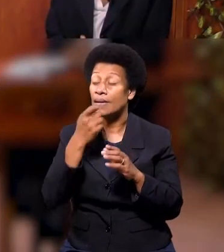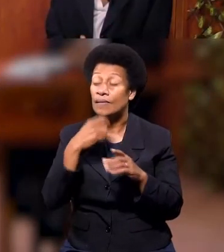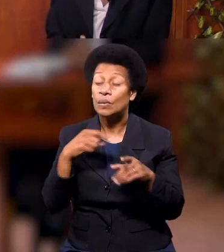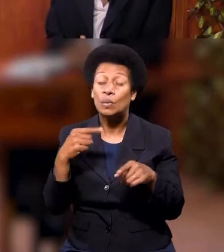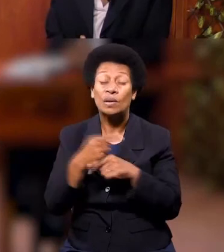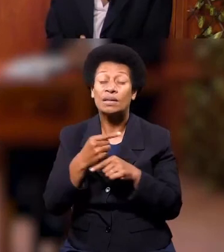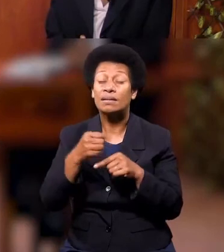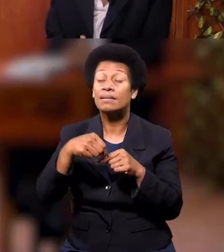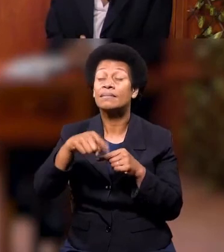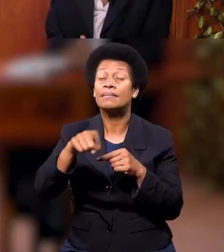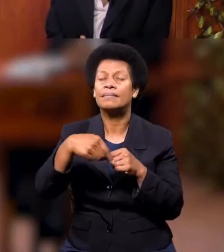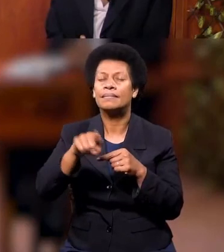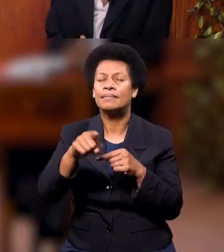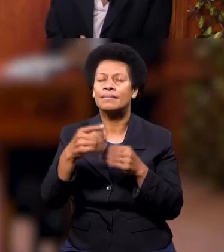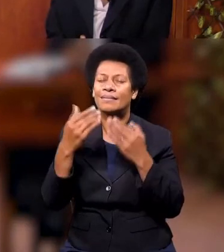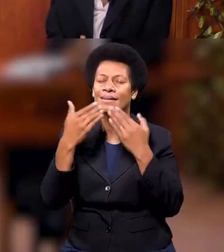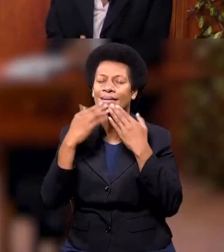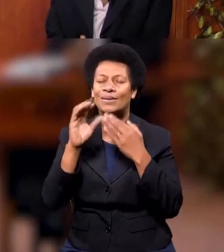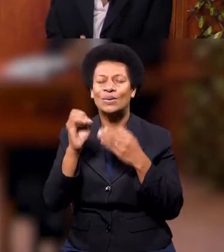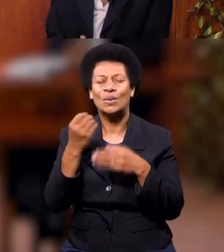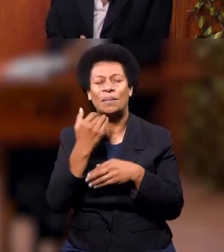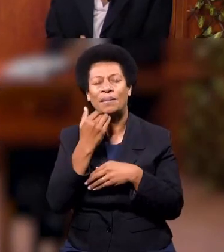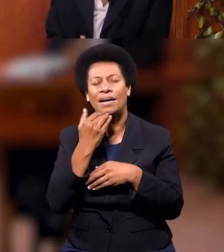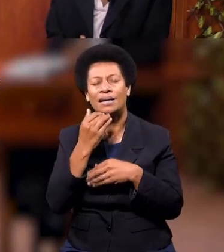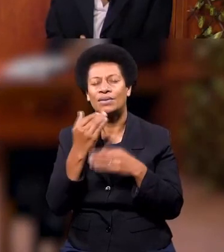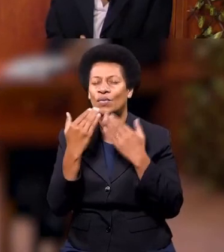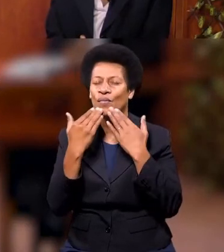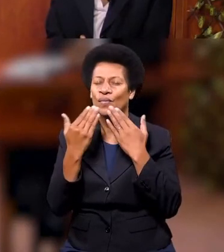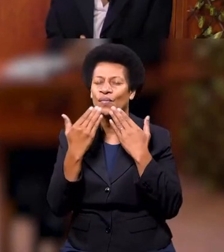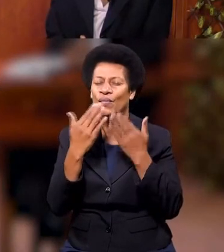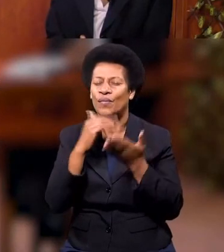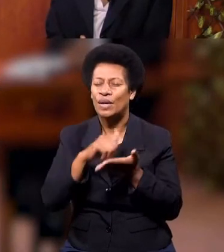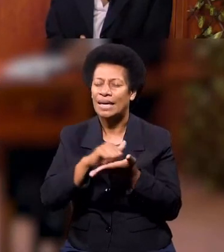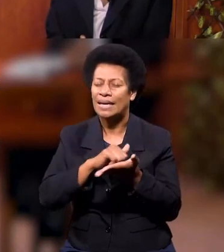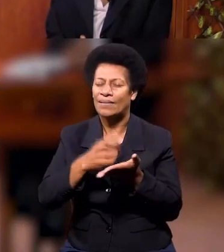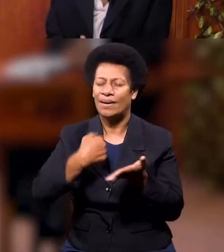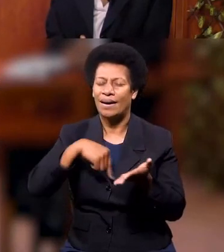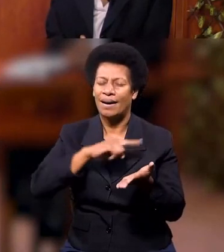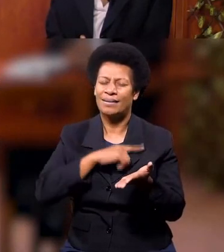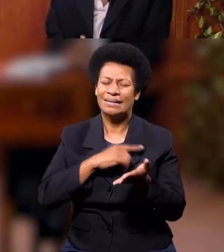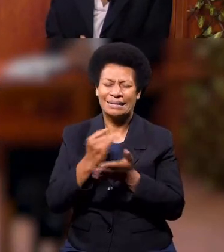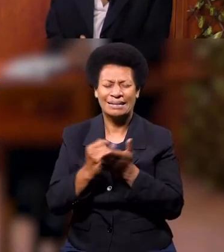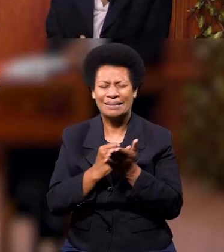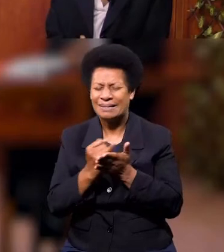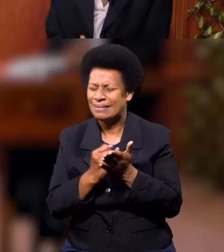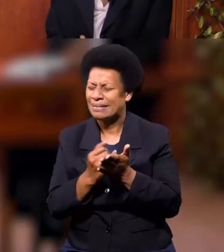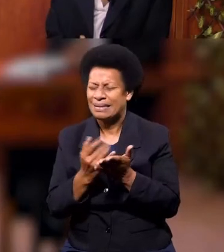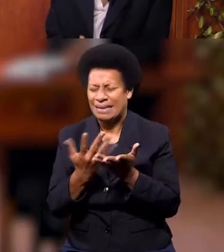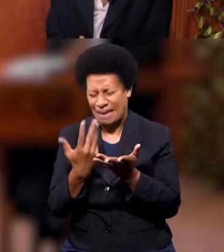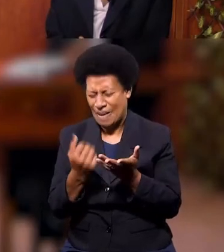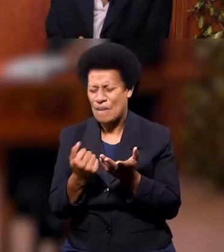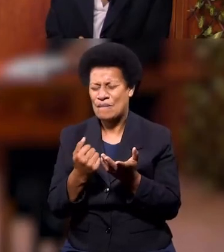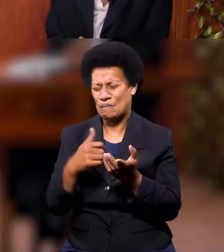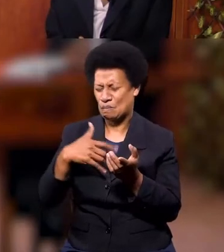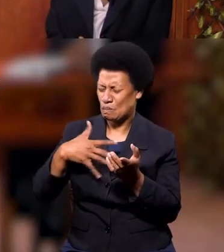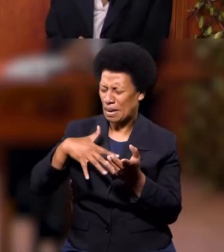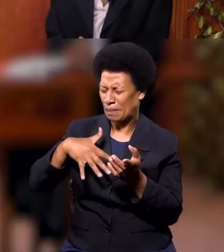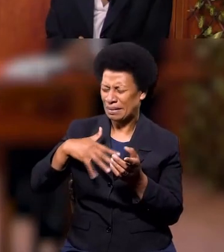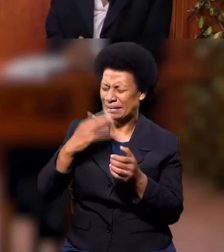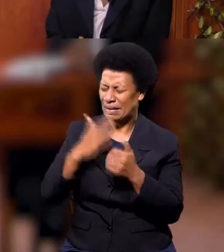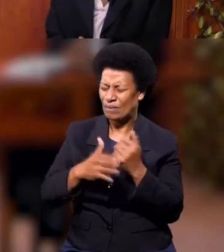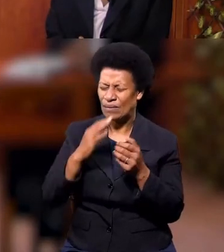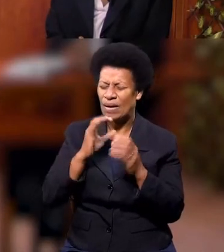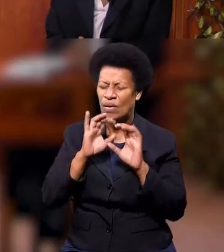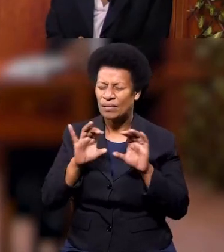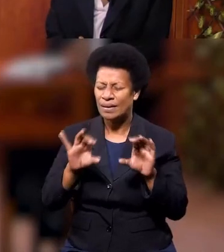next few weeks. Thank you so much, Father. We ask that you will forgive us for sins we may have still left unconfessed before you.